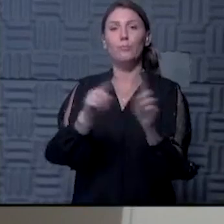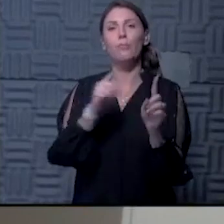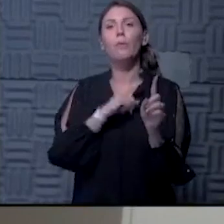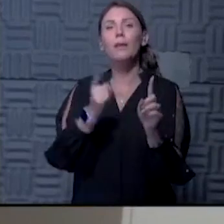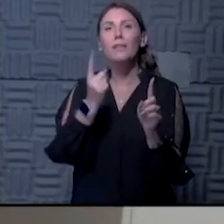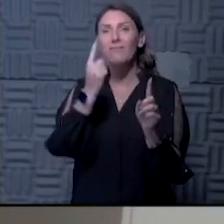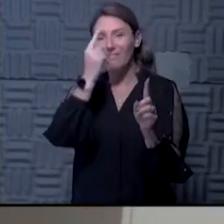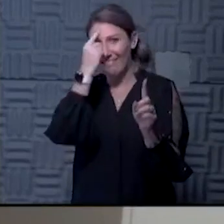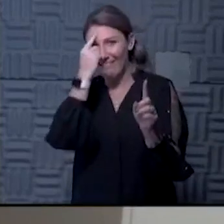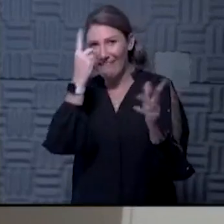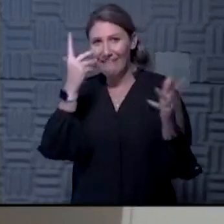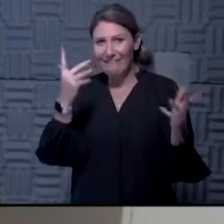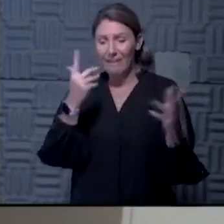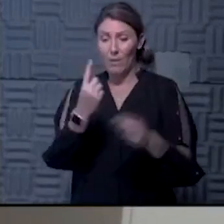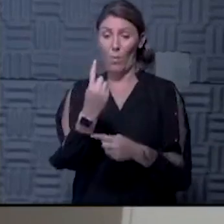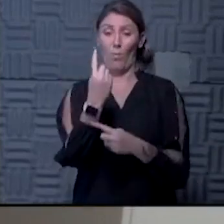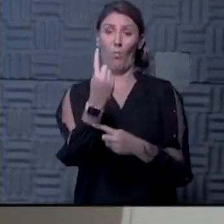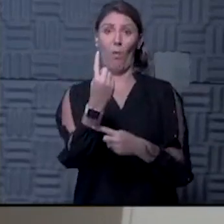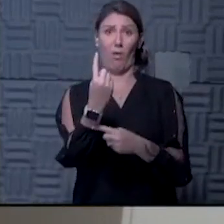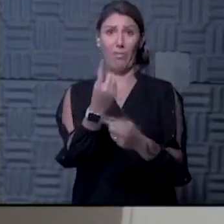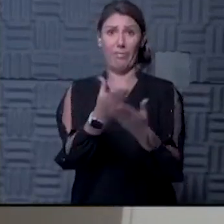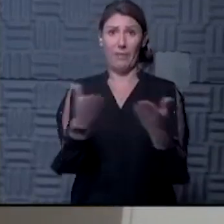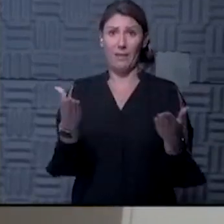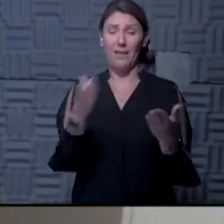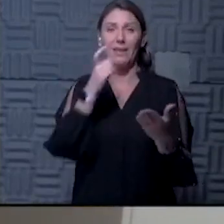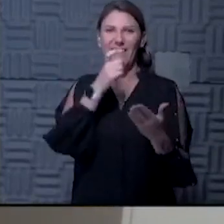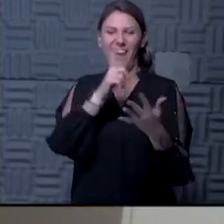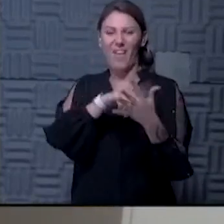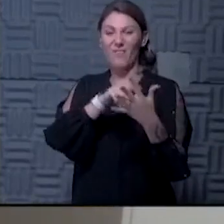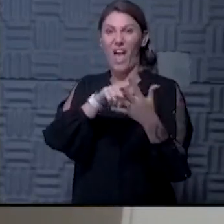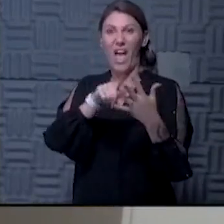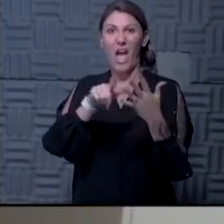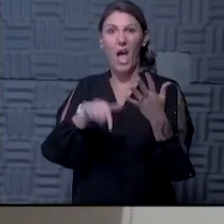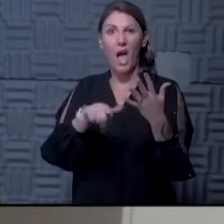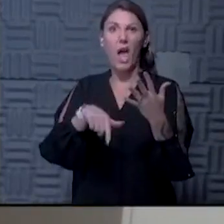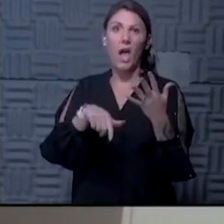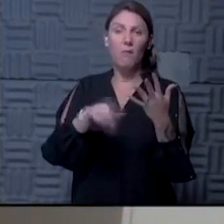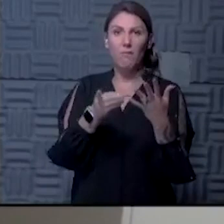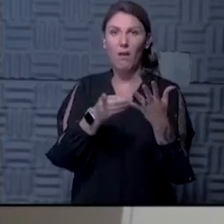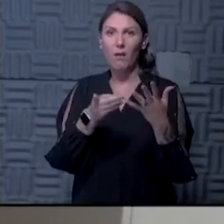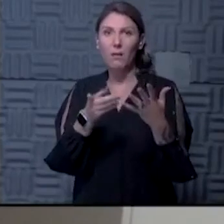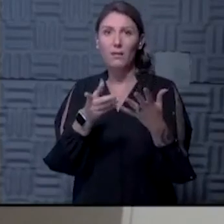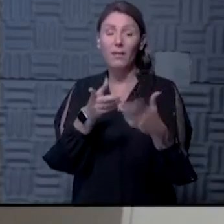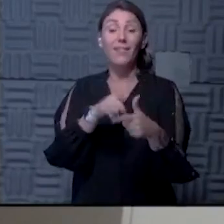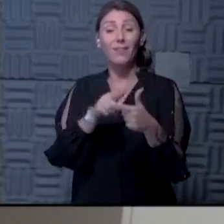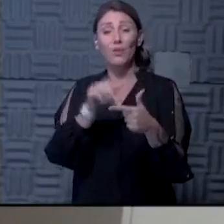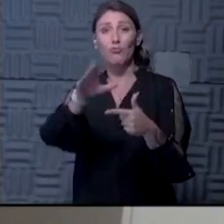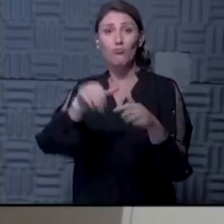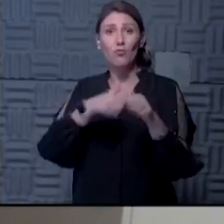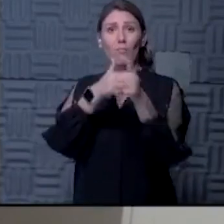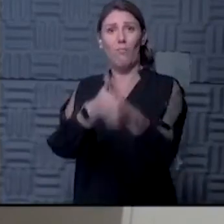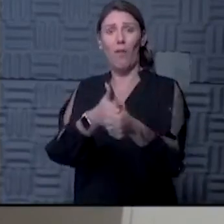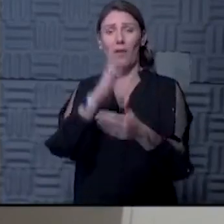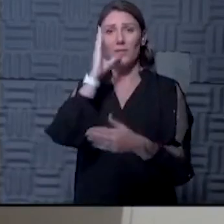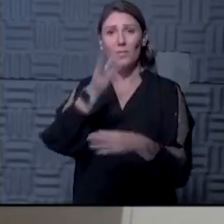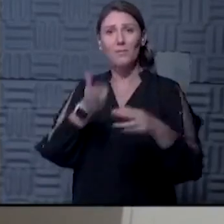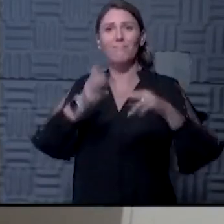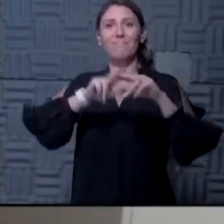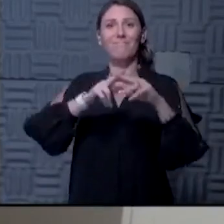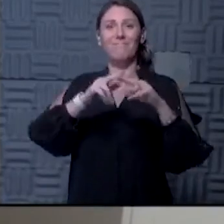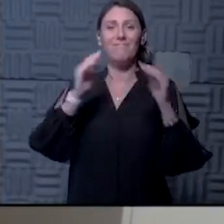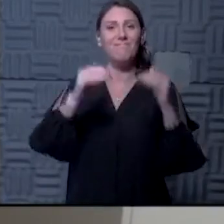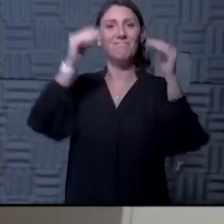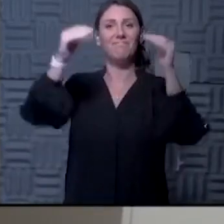it as one thing instead of 5 different things, then we feel like that your compliance goes up. So we just talk